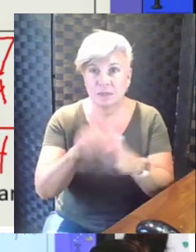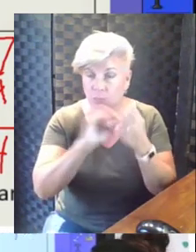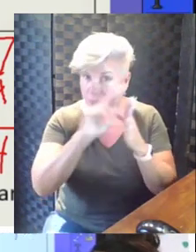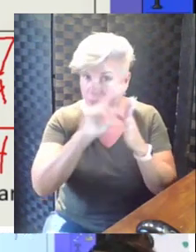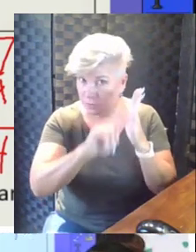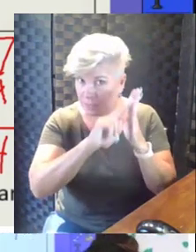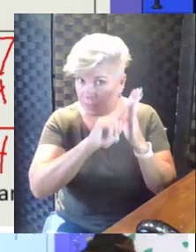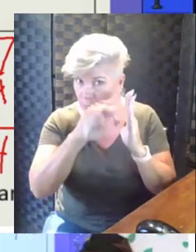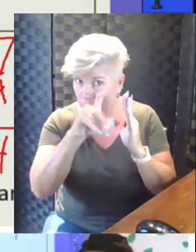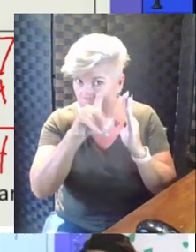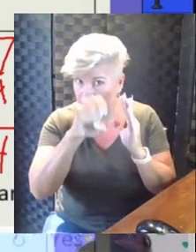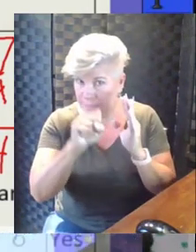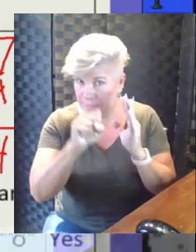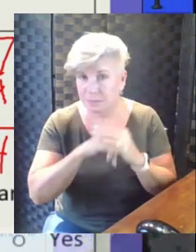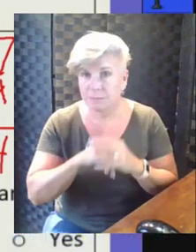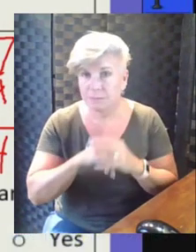label.